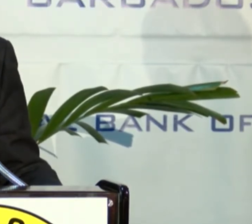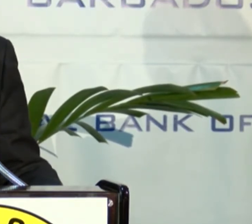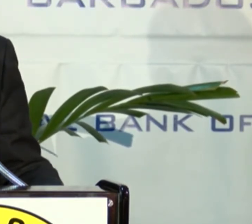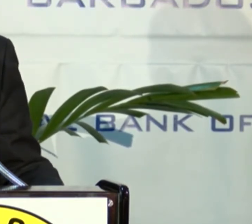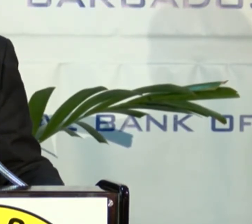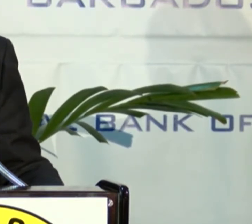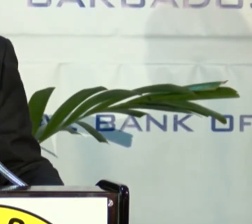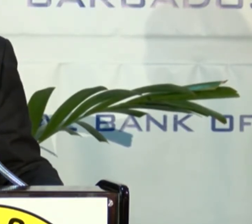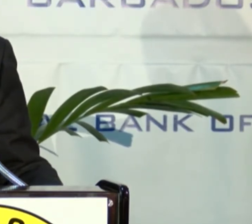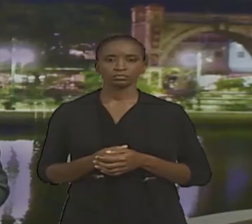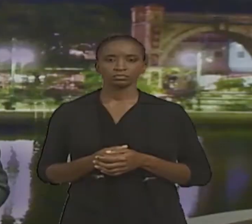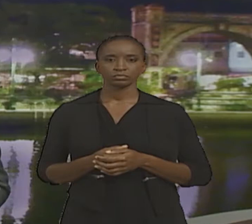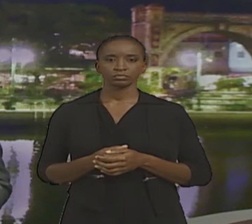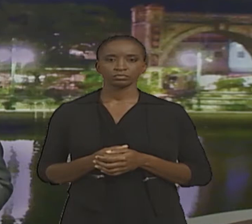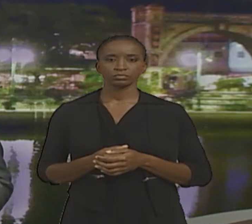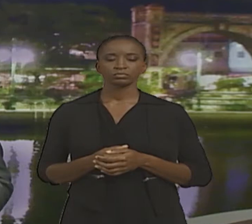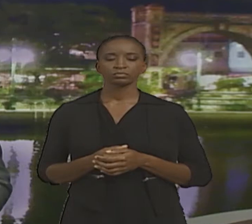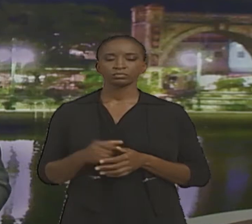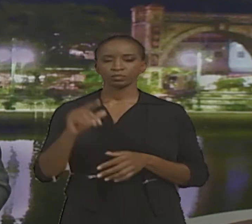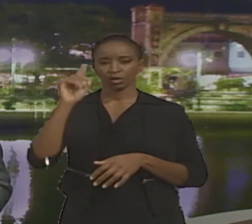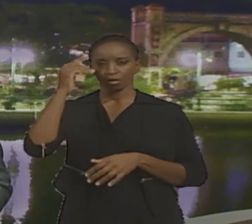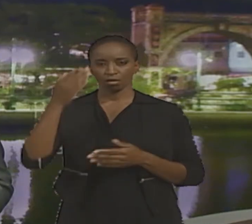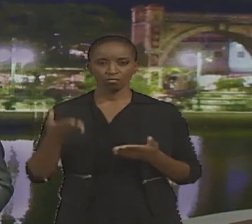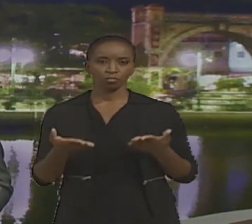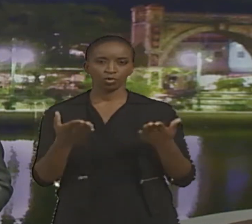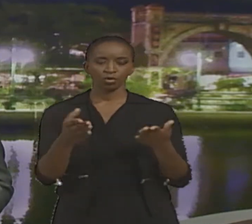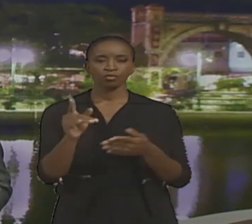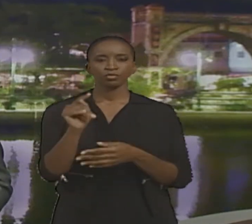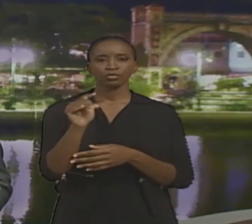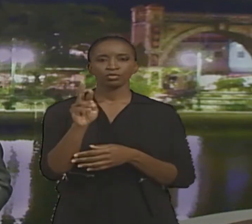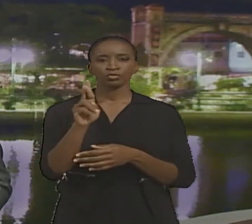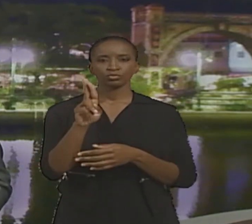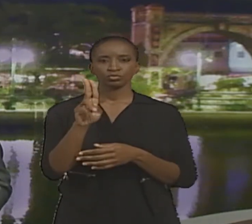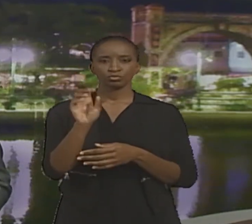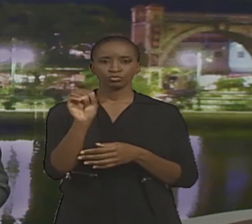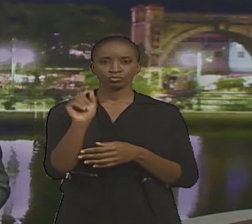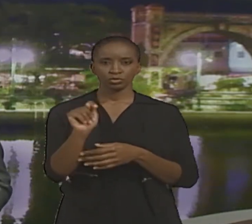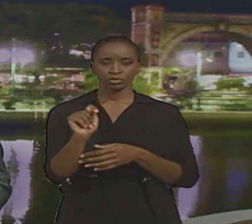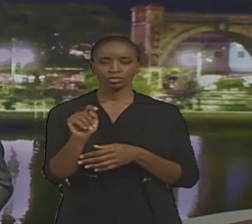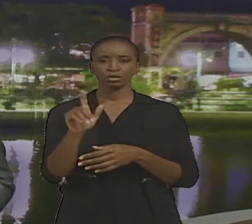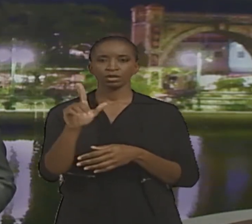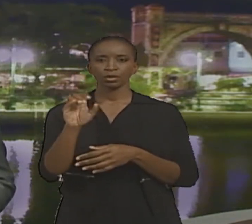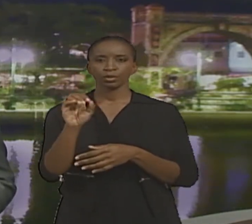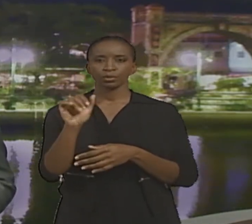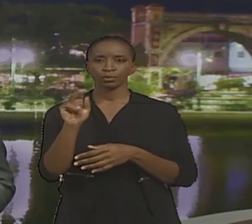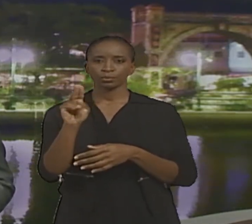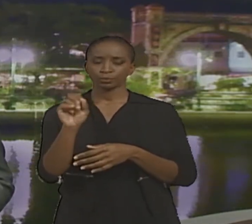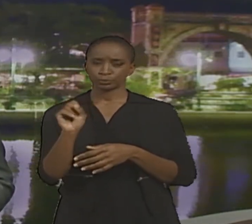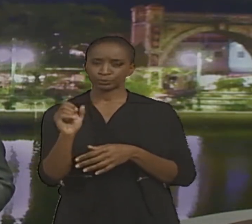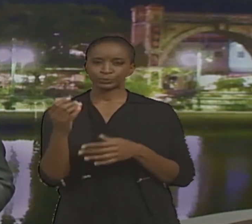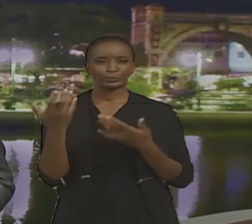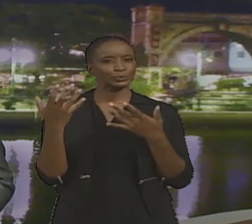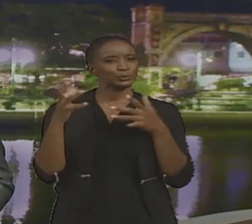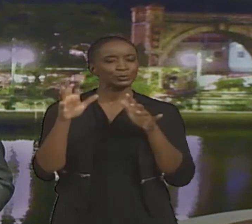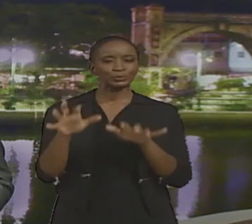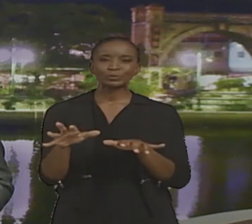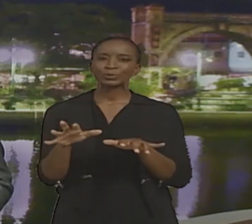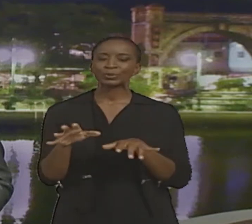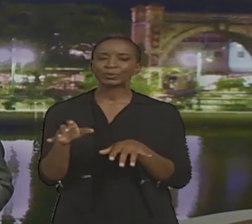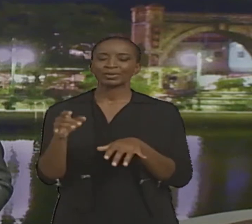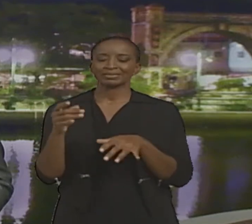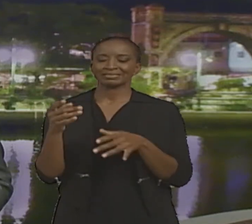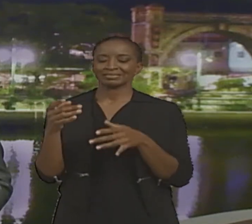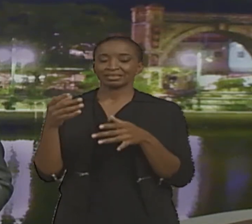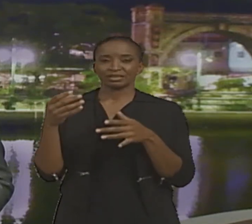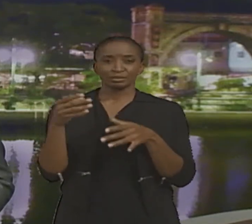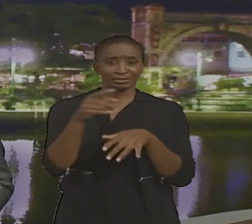you will be paid. There's a hope tonight that the new trust loans being offered by government will not be plagued with the bureaucracy that some